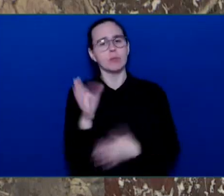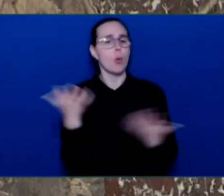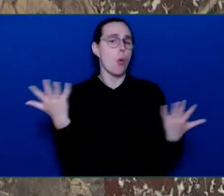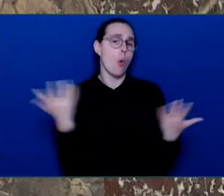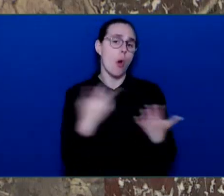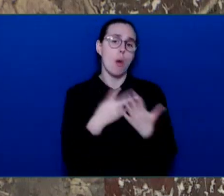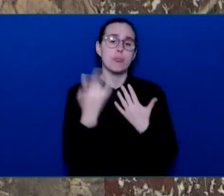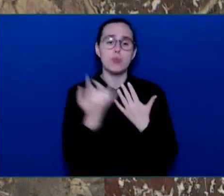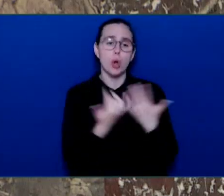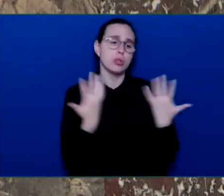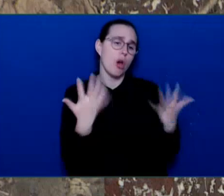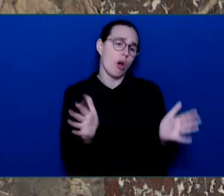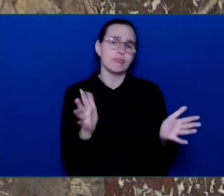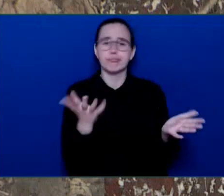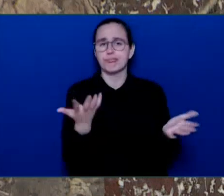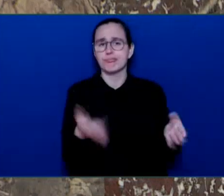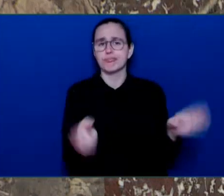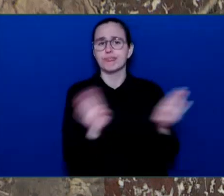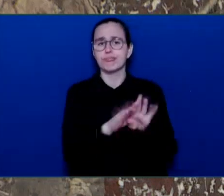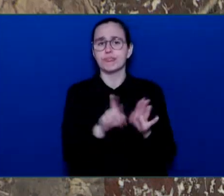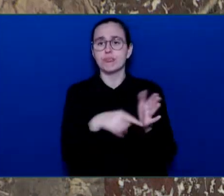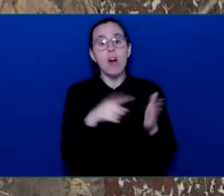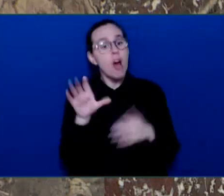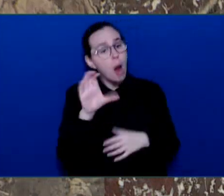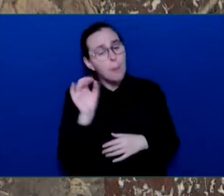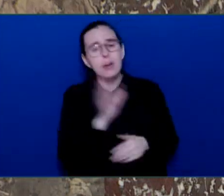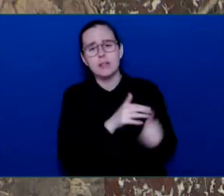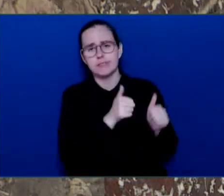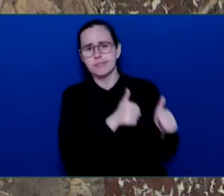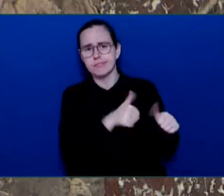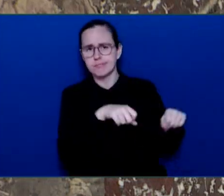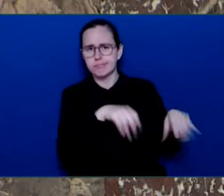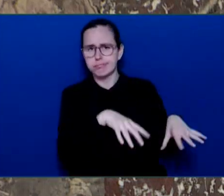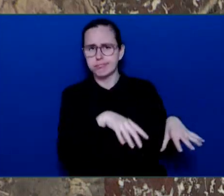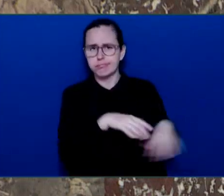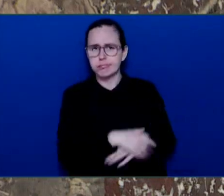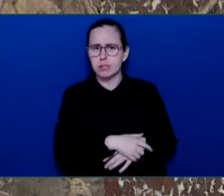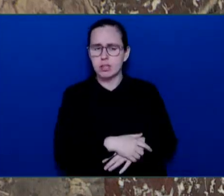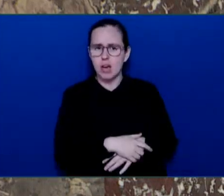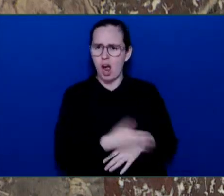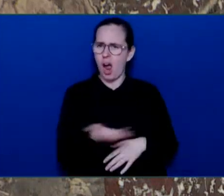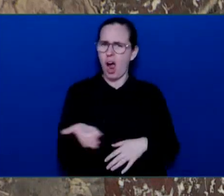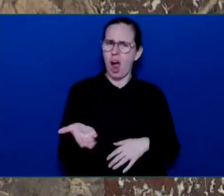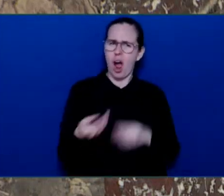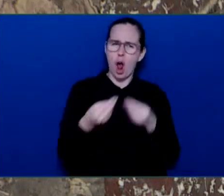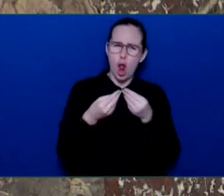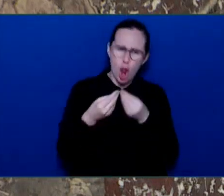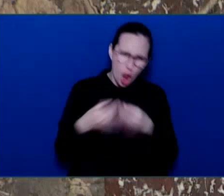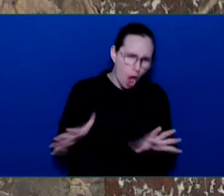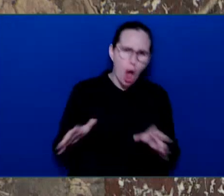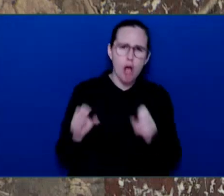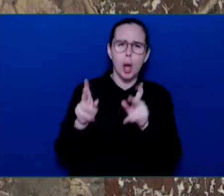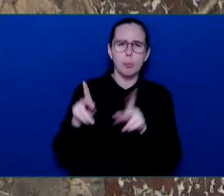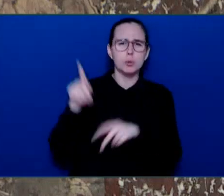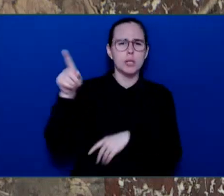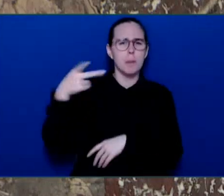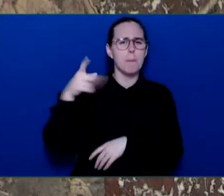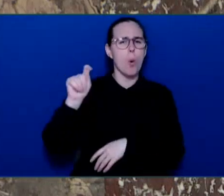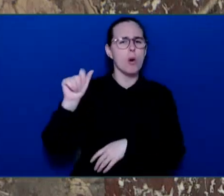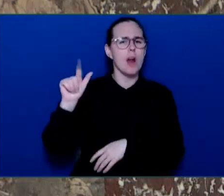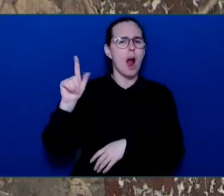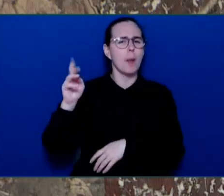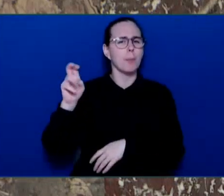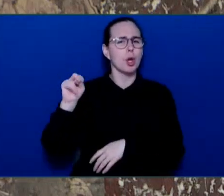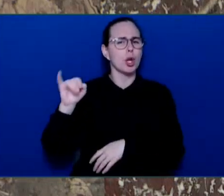and Port Alberni lost a transformative economic opportunity. Now, we face a similar challenge in Prince George with the